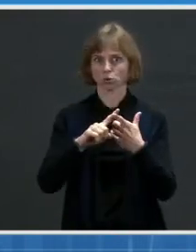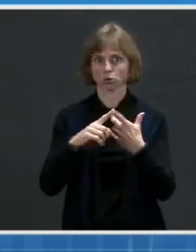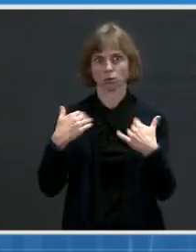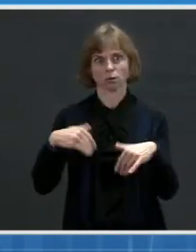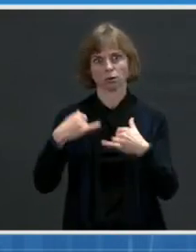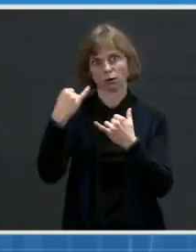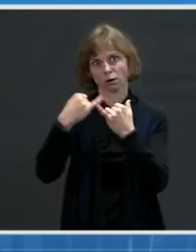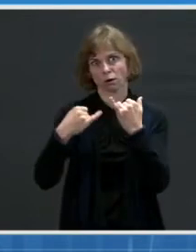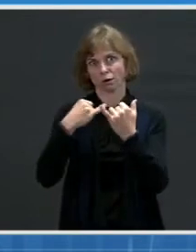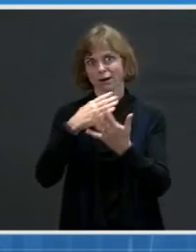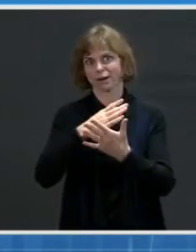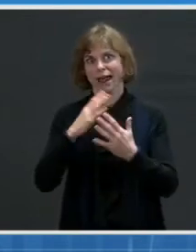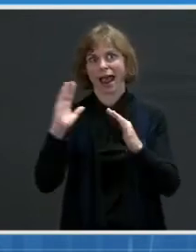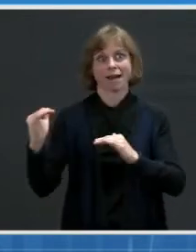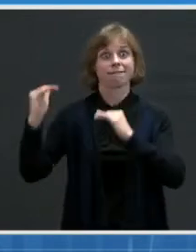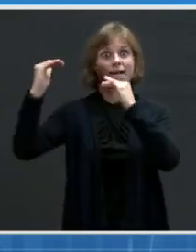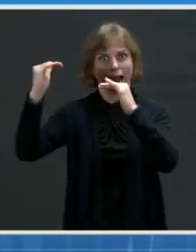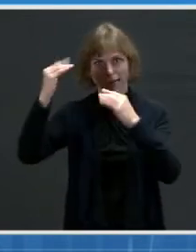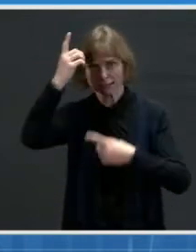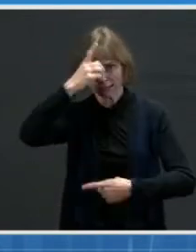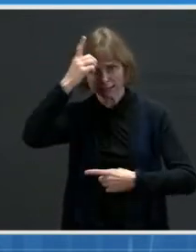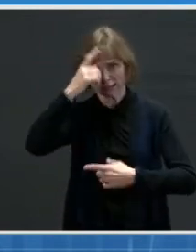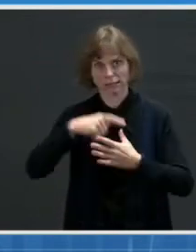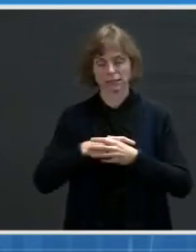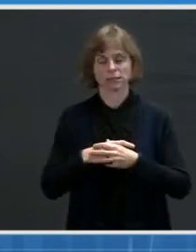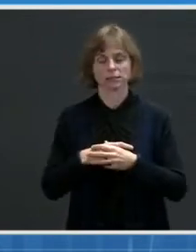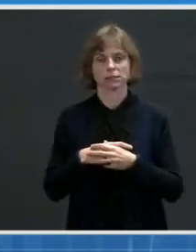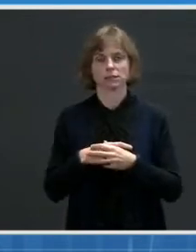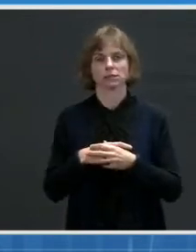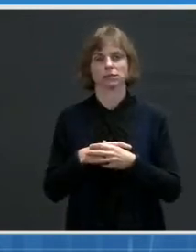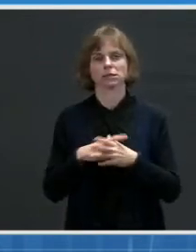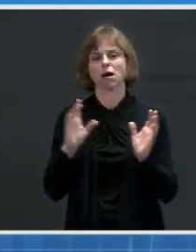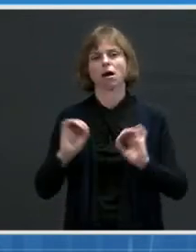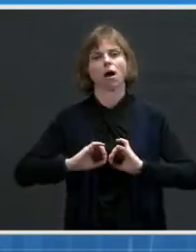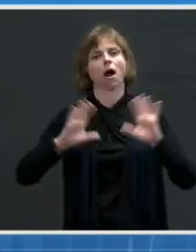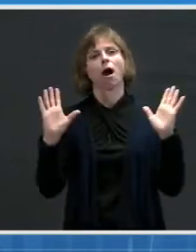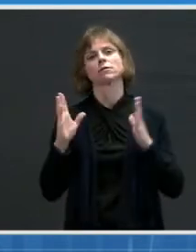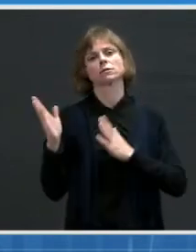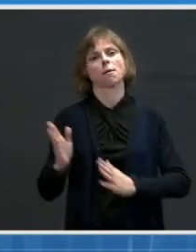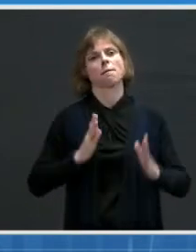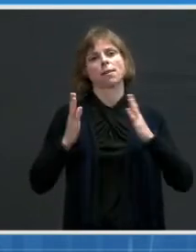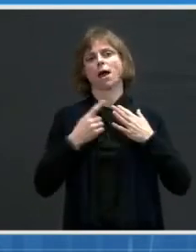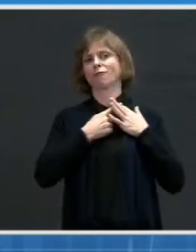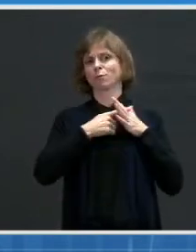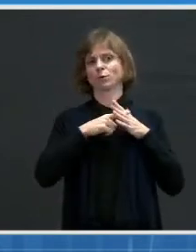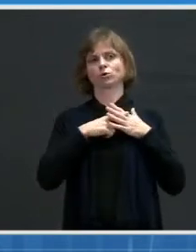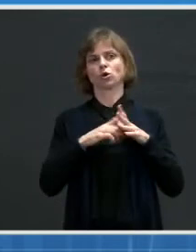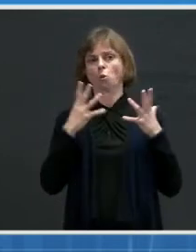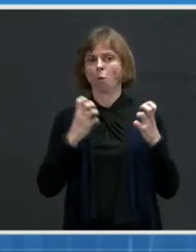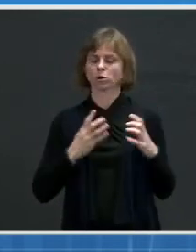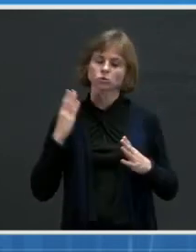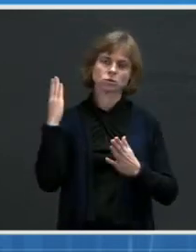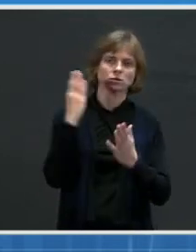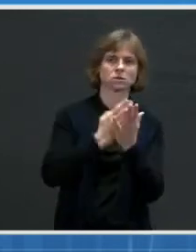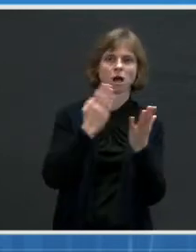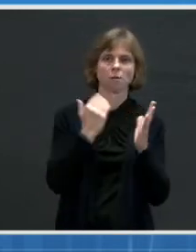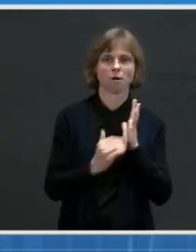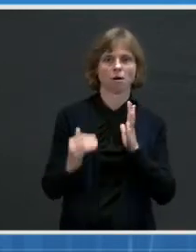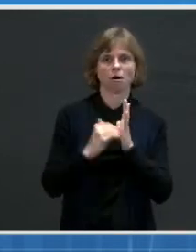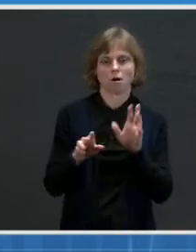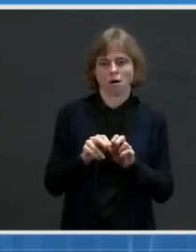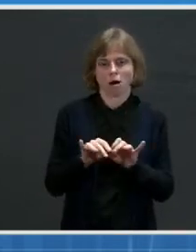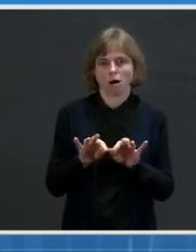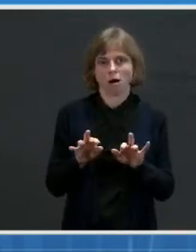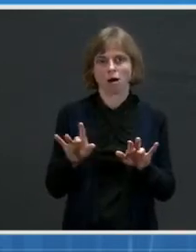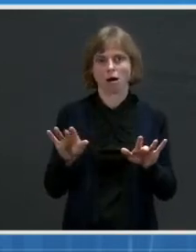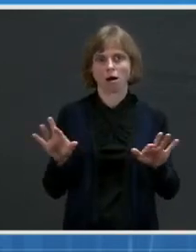disease. Clearly, the strategy early on is to block the replication of virus and prevent